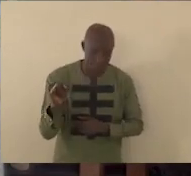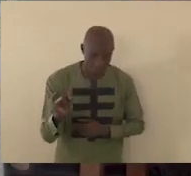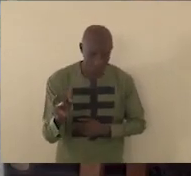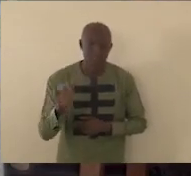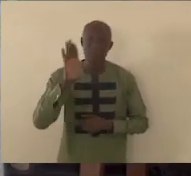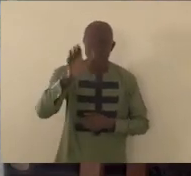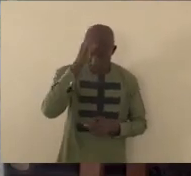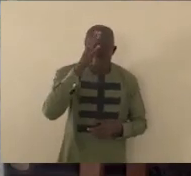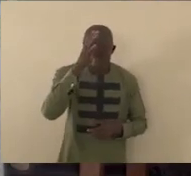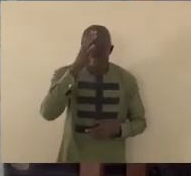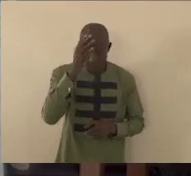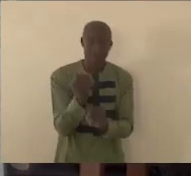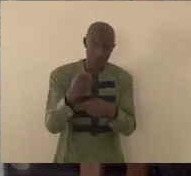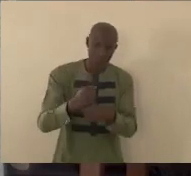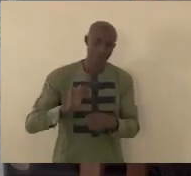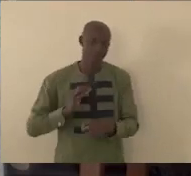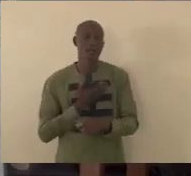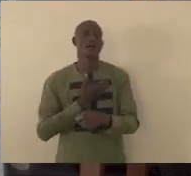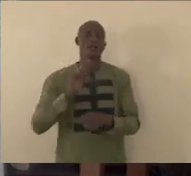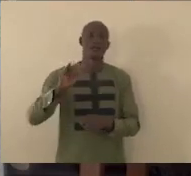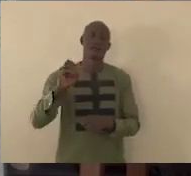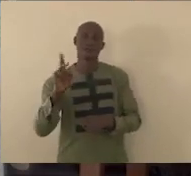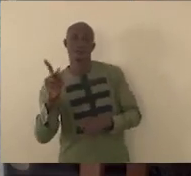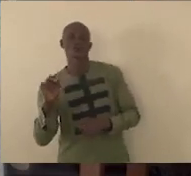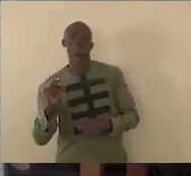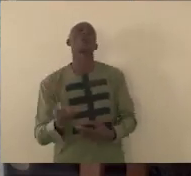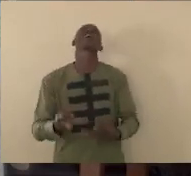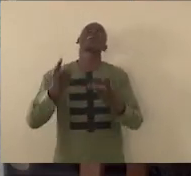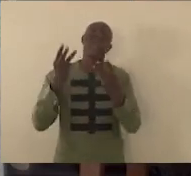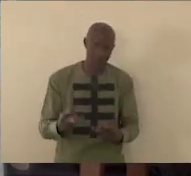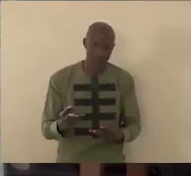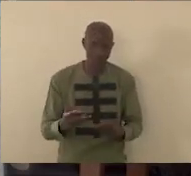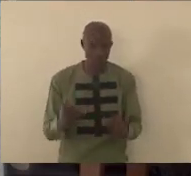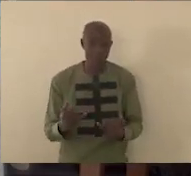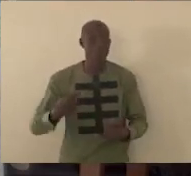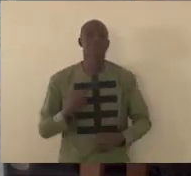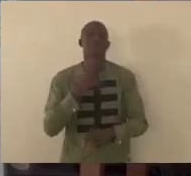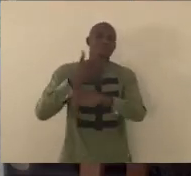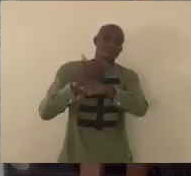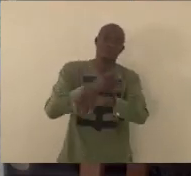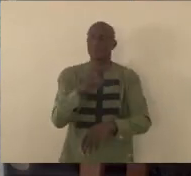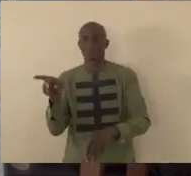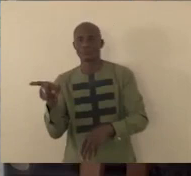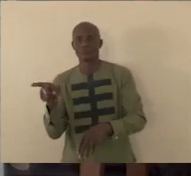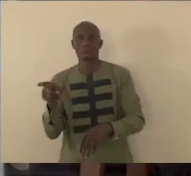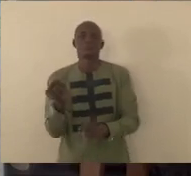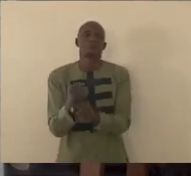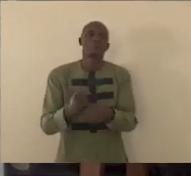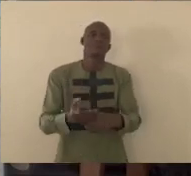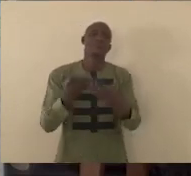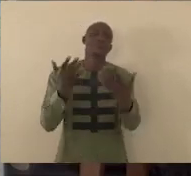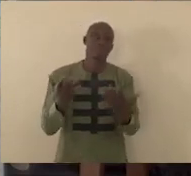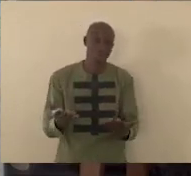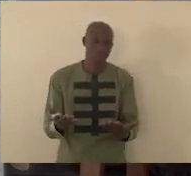saying, your father made our yoke heavy. Now, therefore, we beg you, lighten